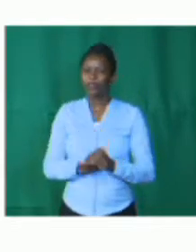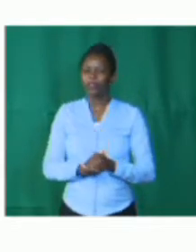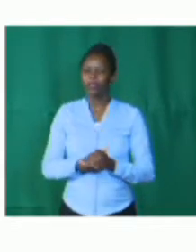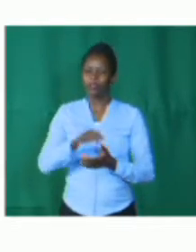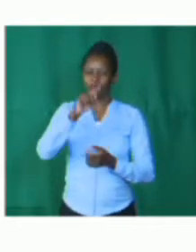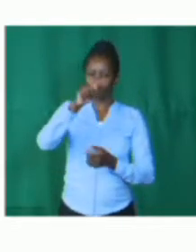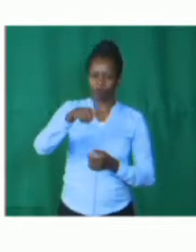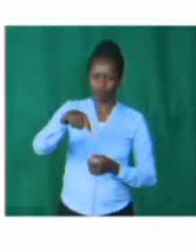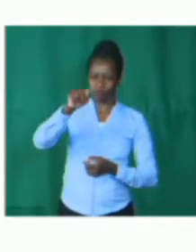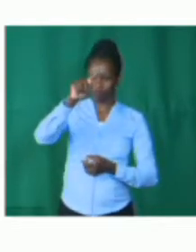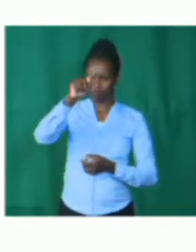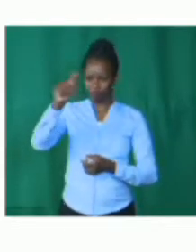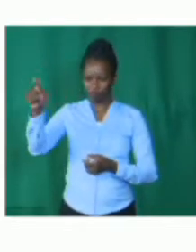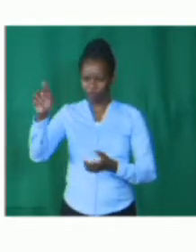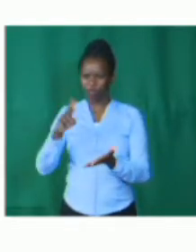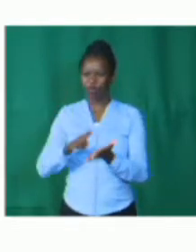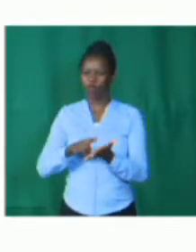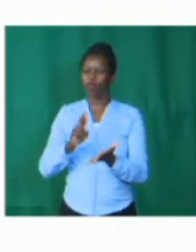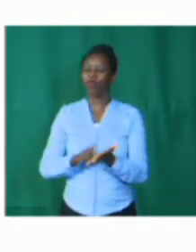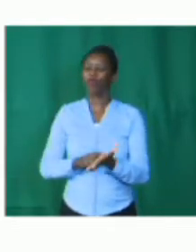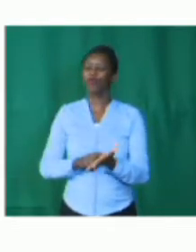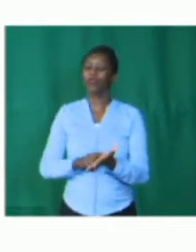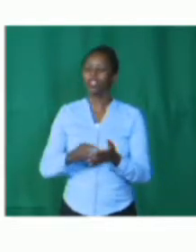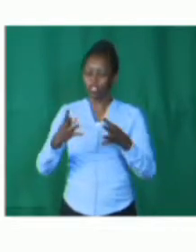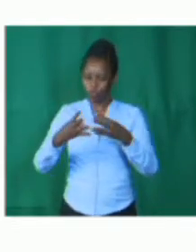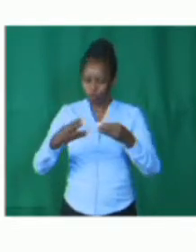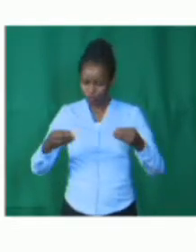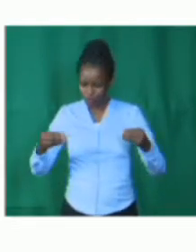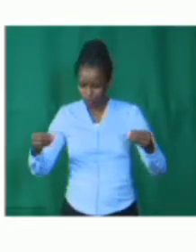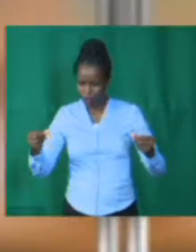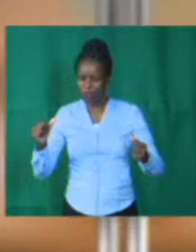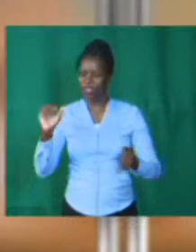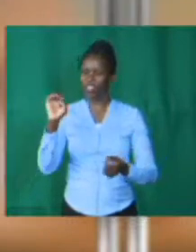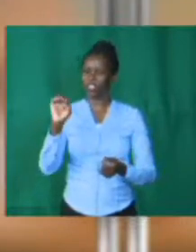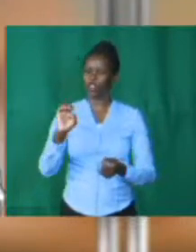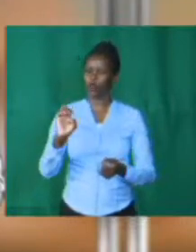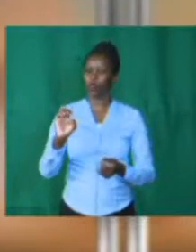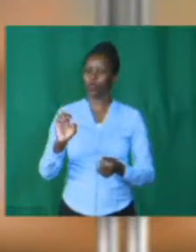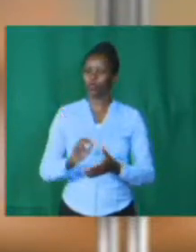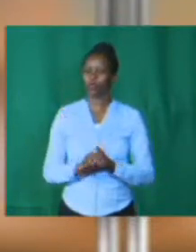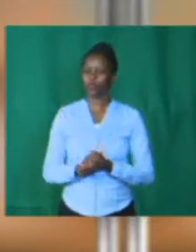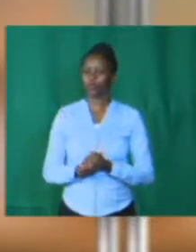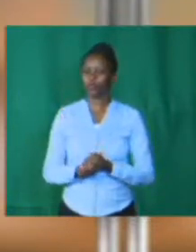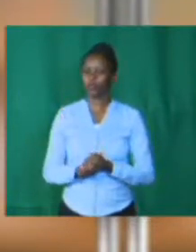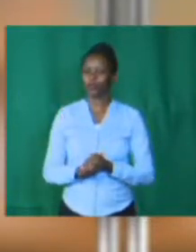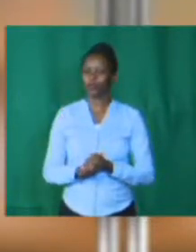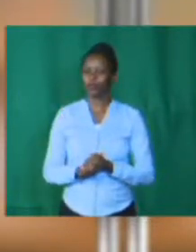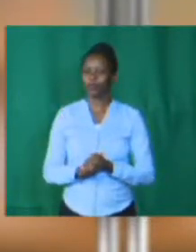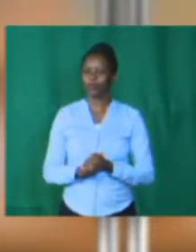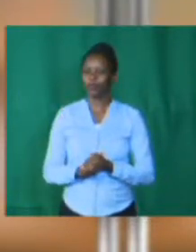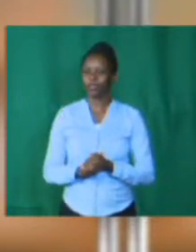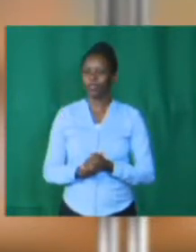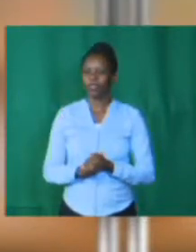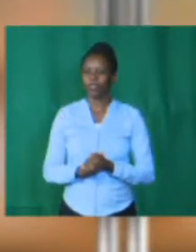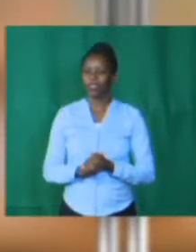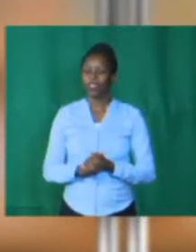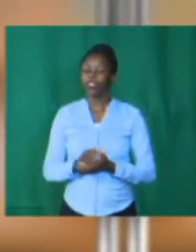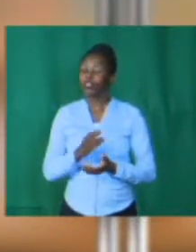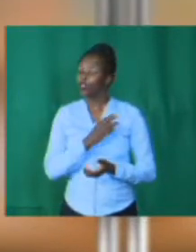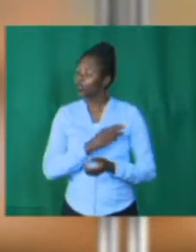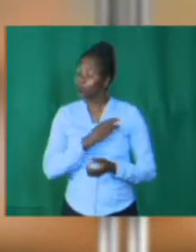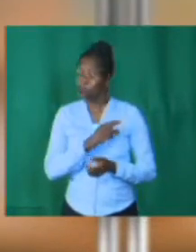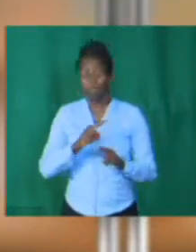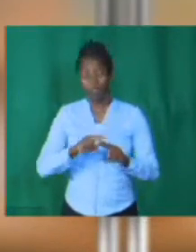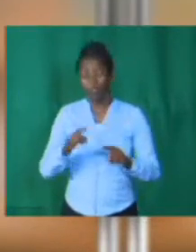solving quadratic equations, and the mean. Okay, so please don't say you don't understand this